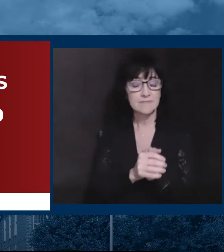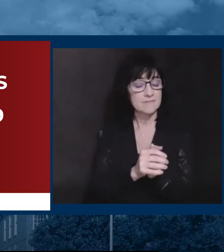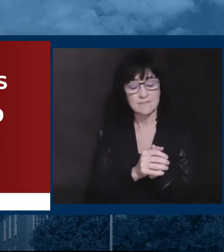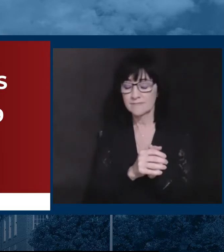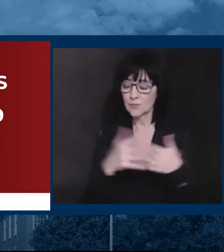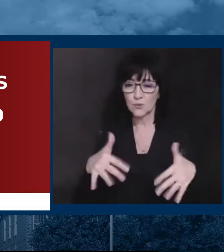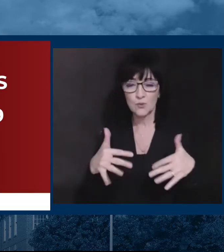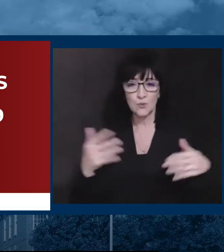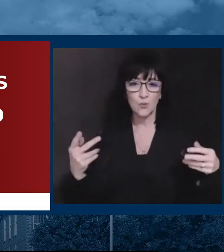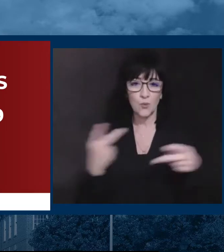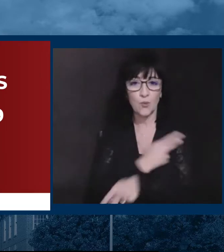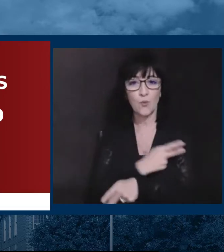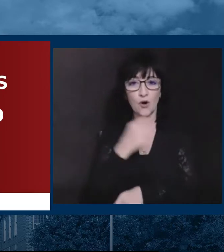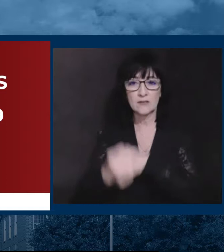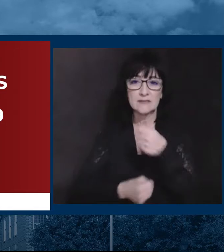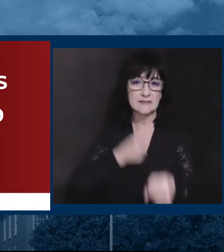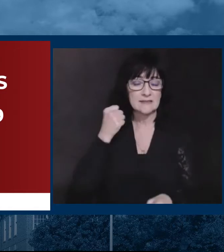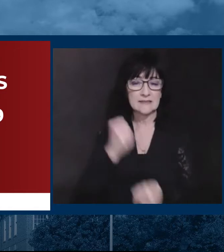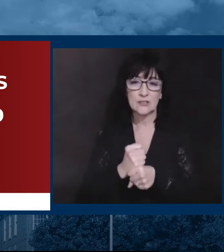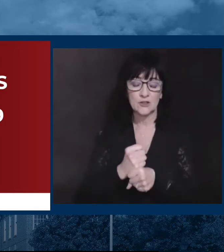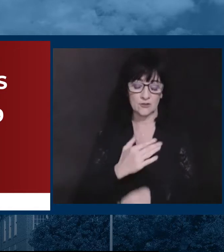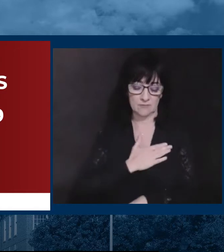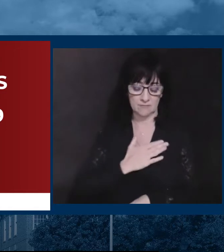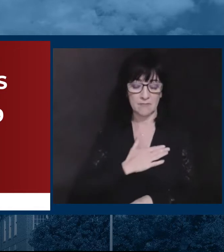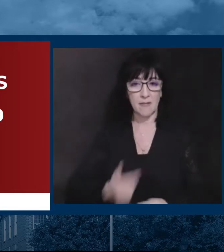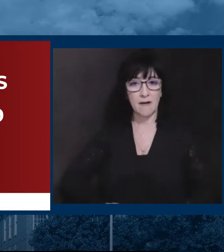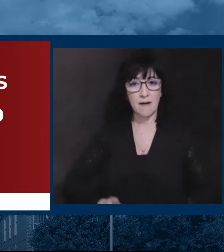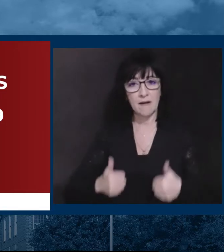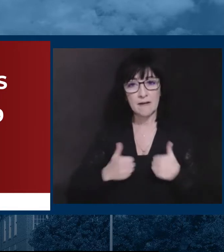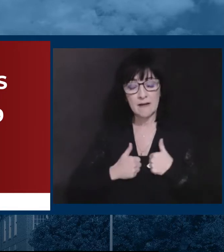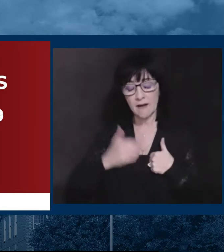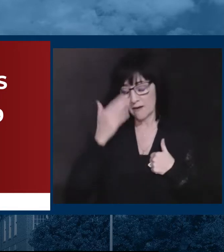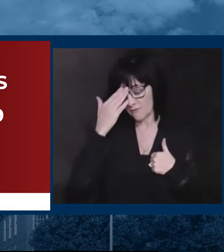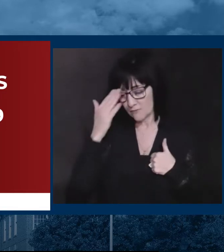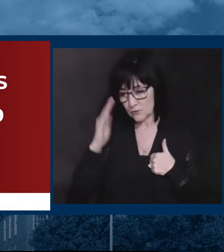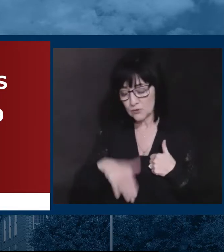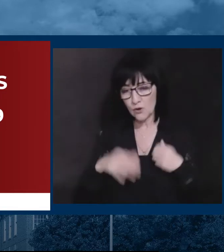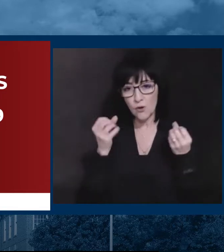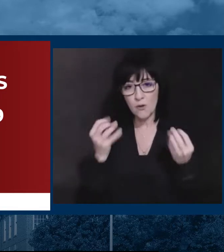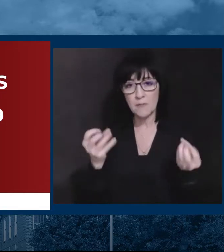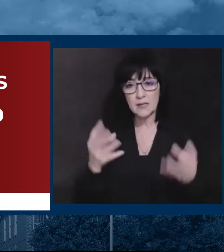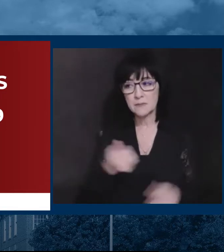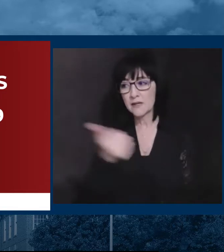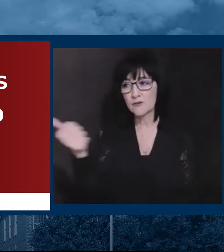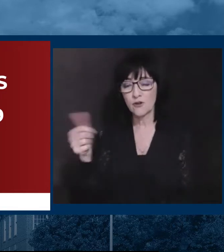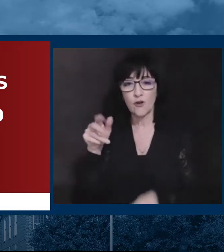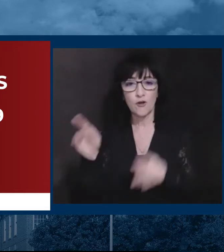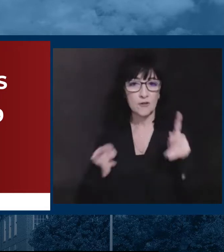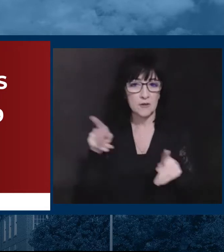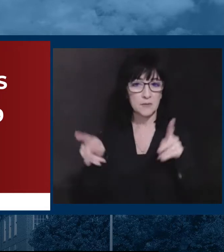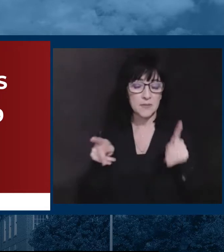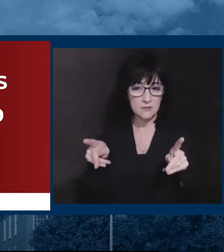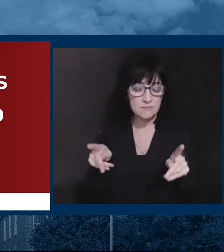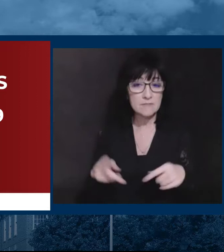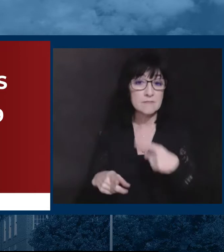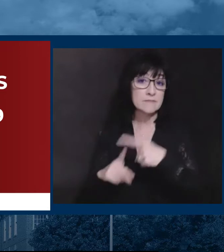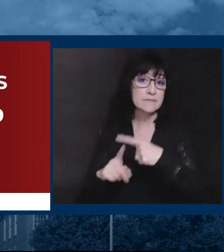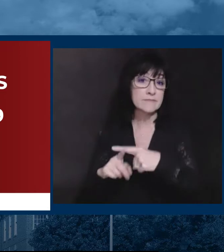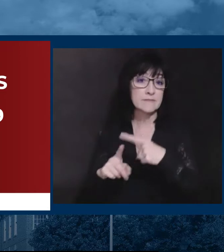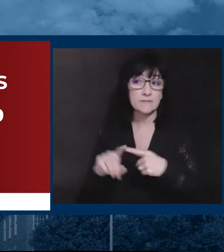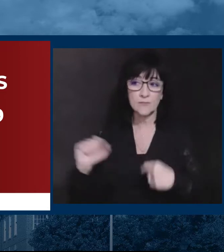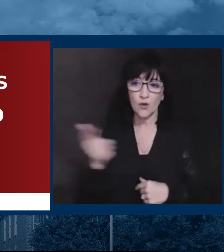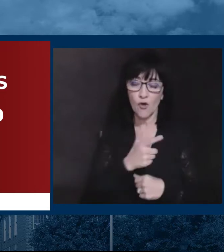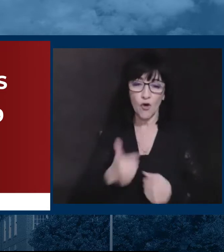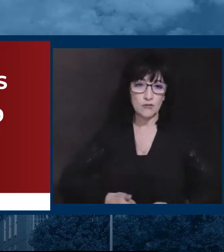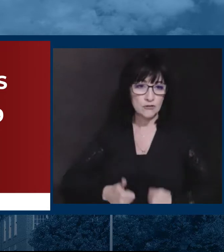year of my lifetime, and I know many others. The good news is we've survived 2020 thanks to so many